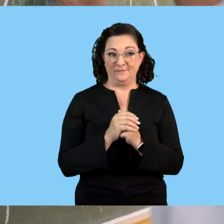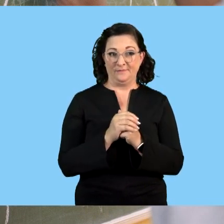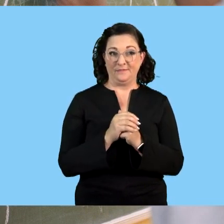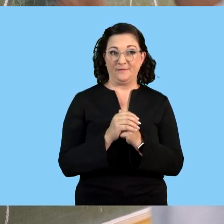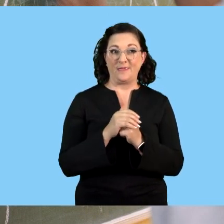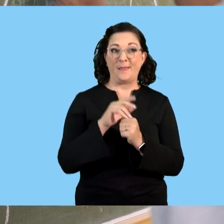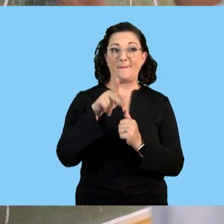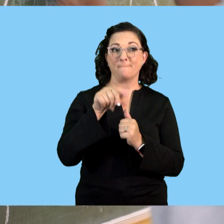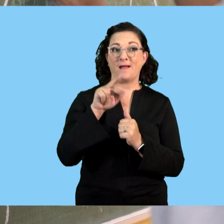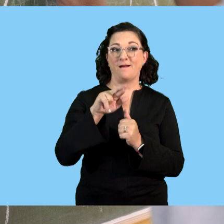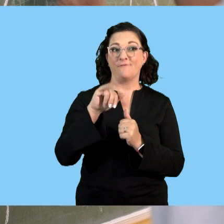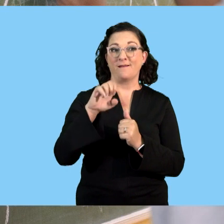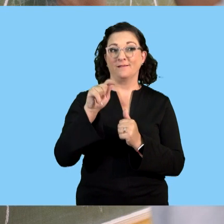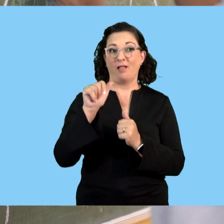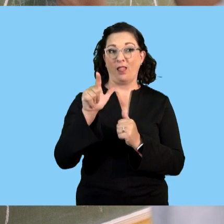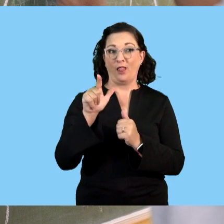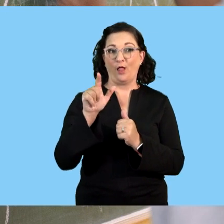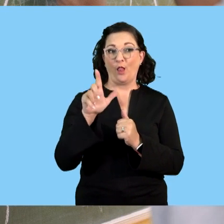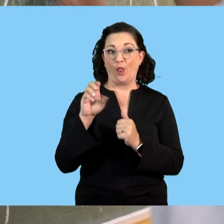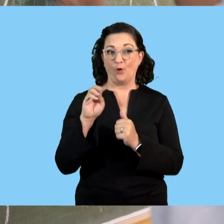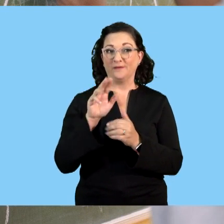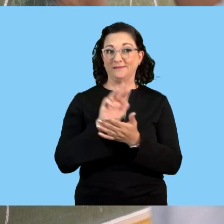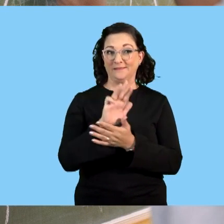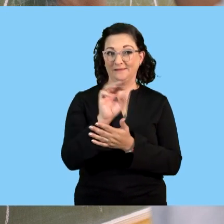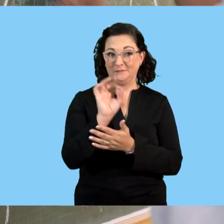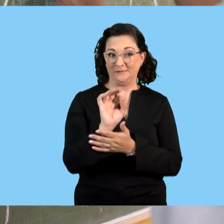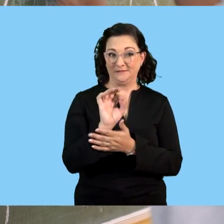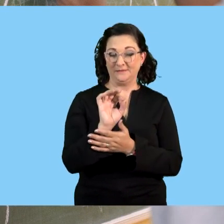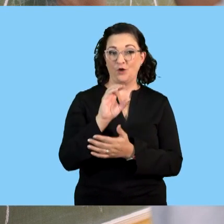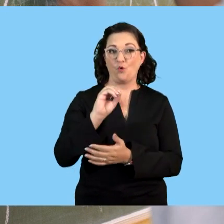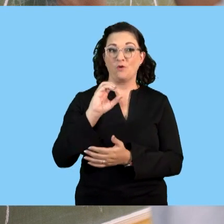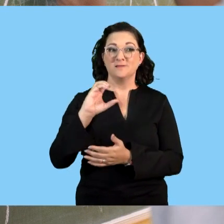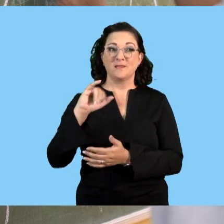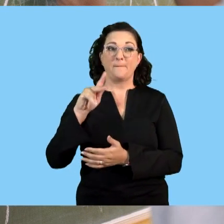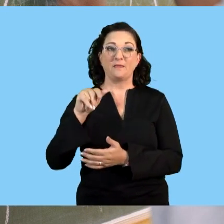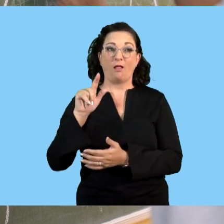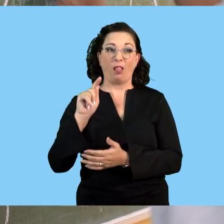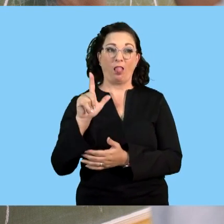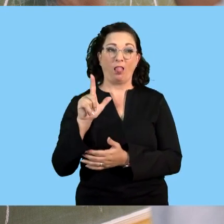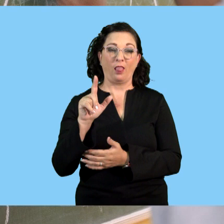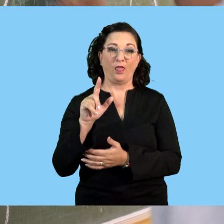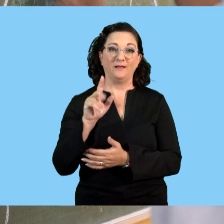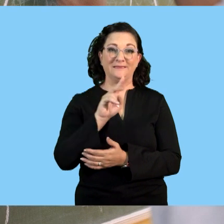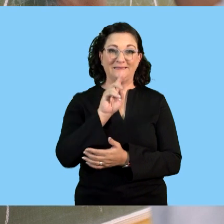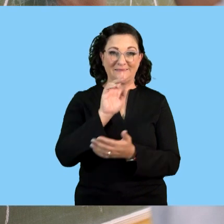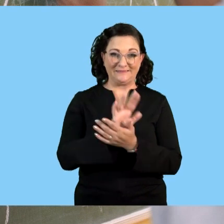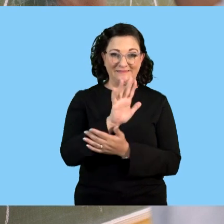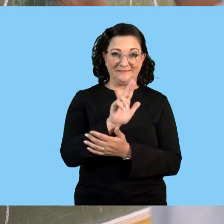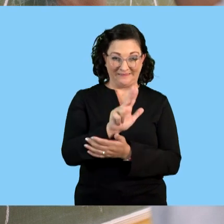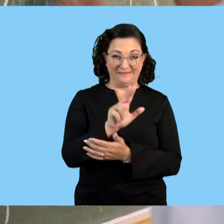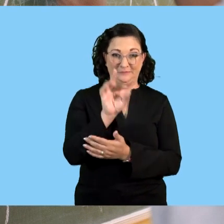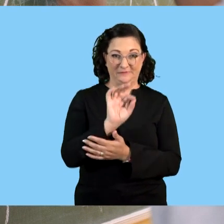19% of parietal lobe, and 18% of occipital lobe. And all